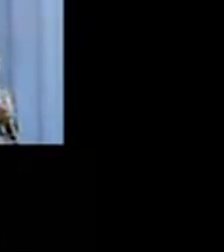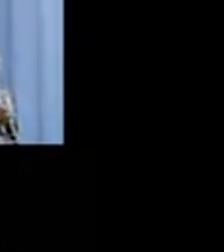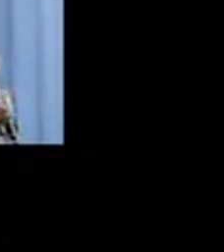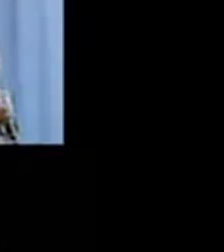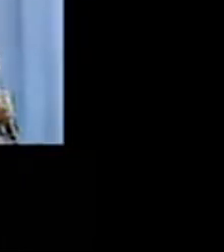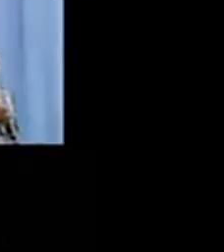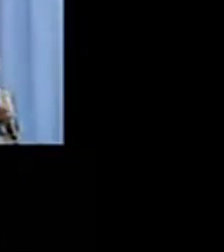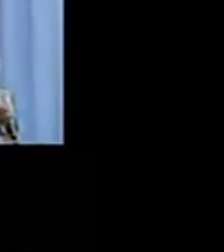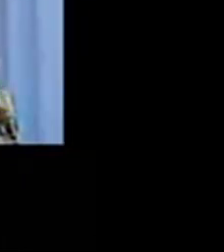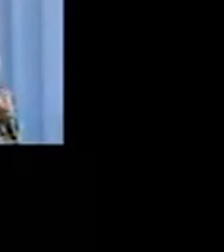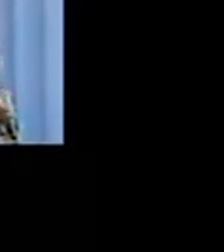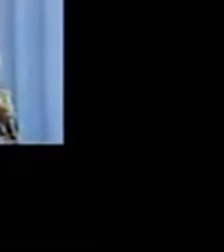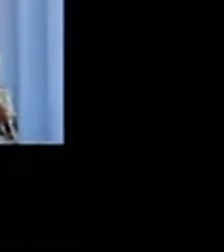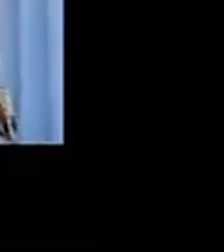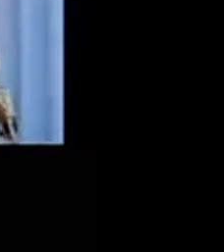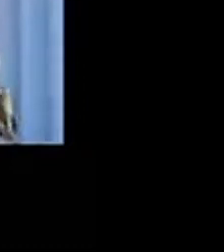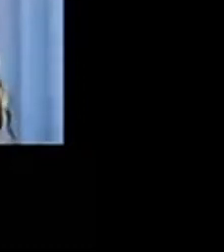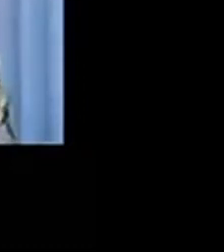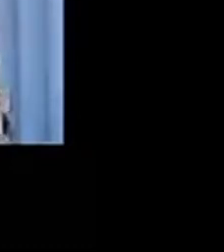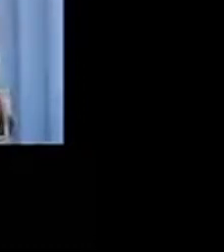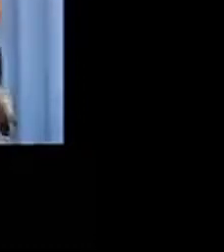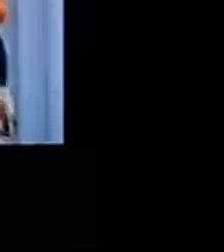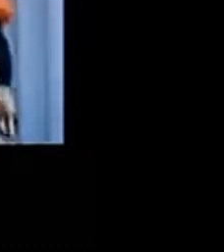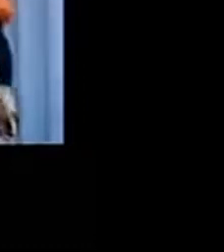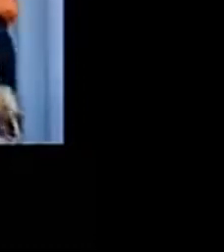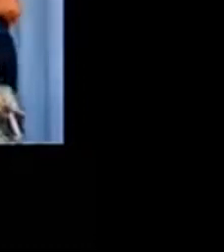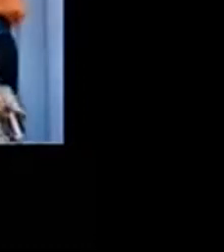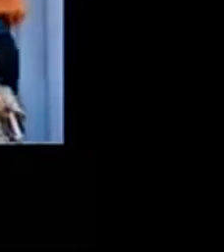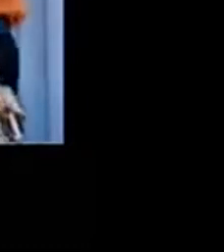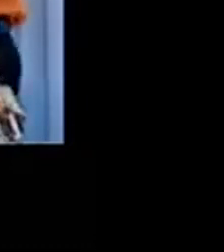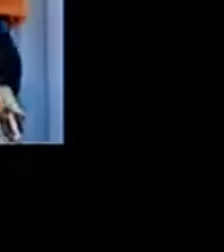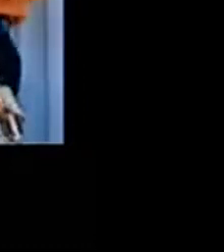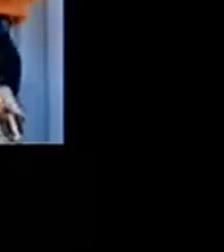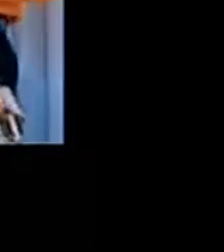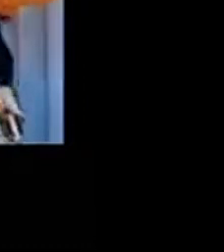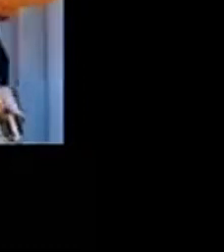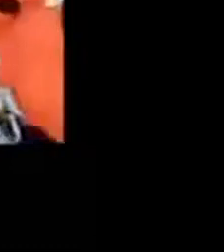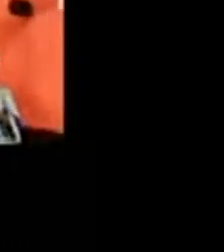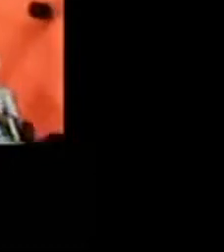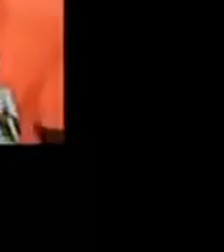I'm no longer a slave to fear.